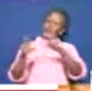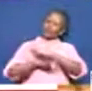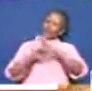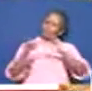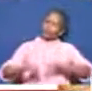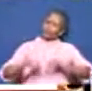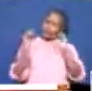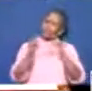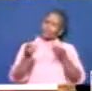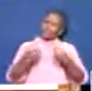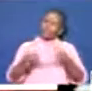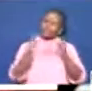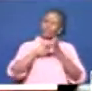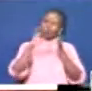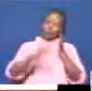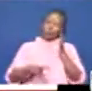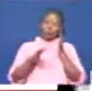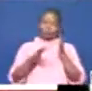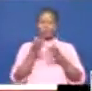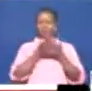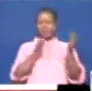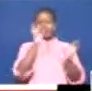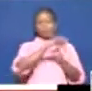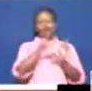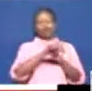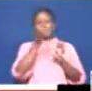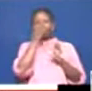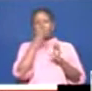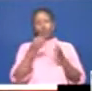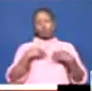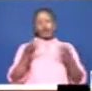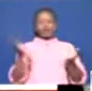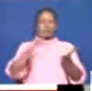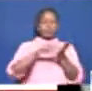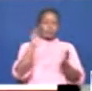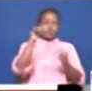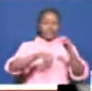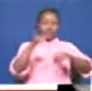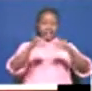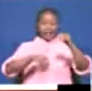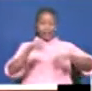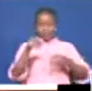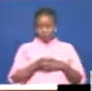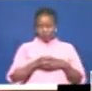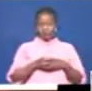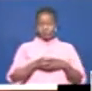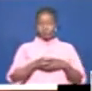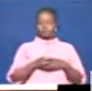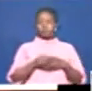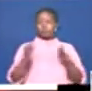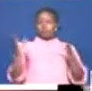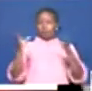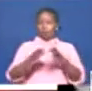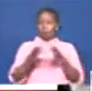votes to force a rerun. If you look at the totality, what you get is that these good ladies and gentlemen were